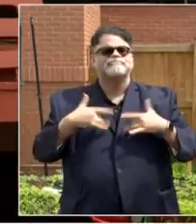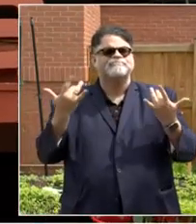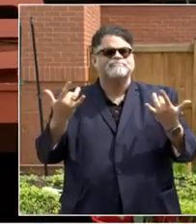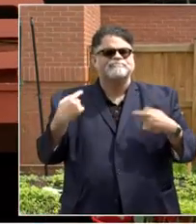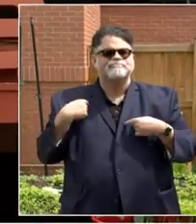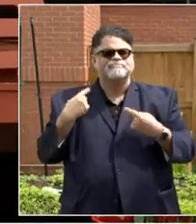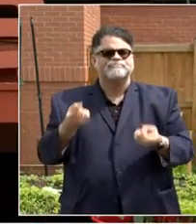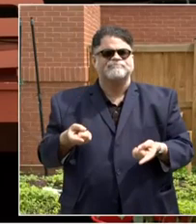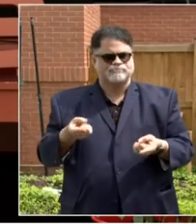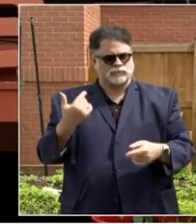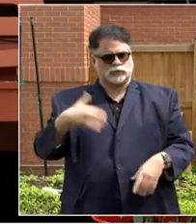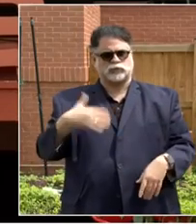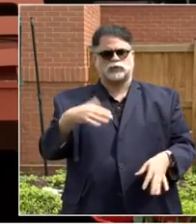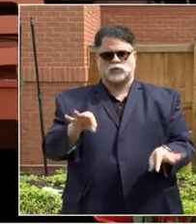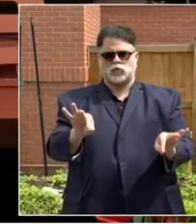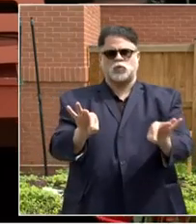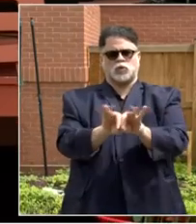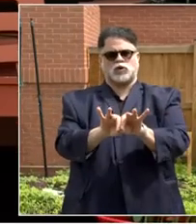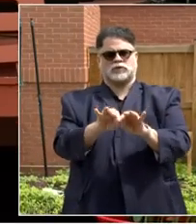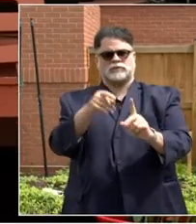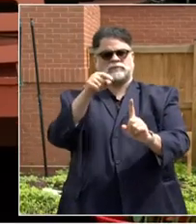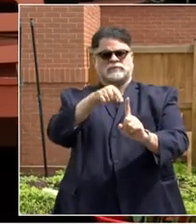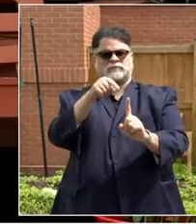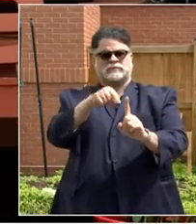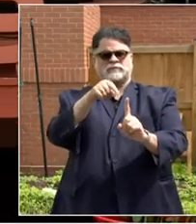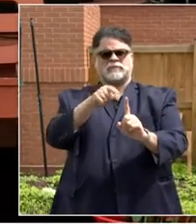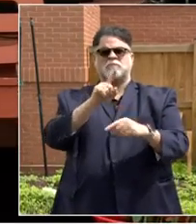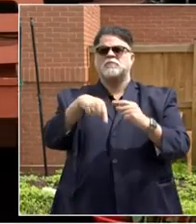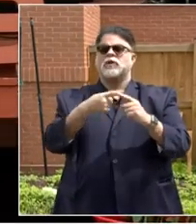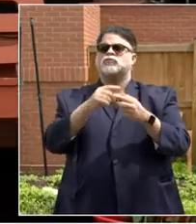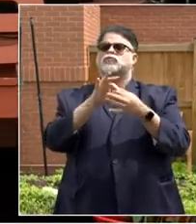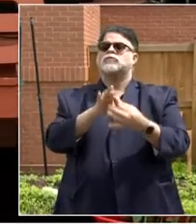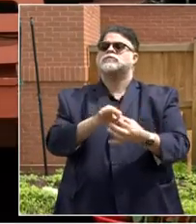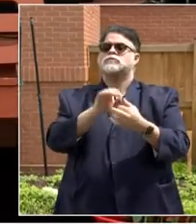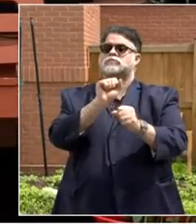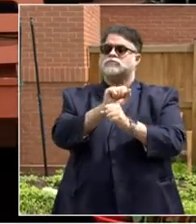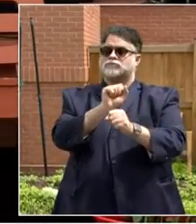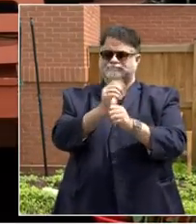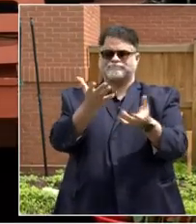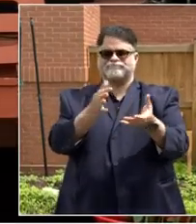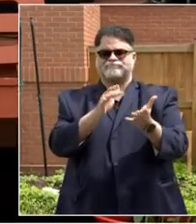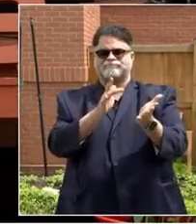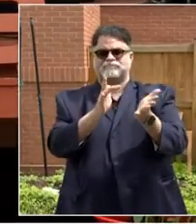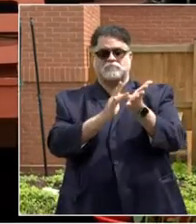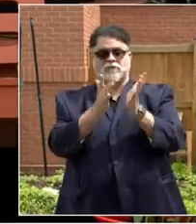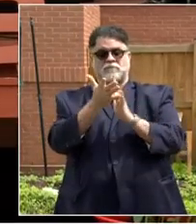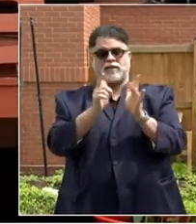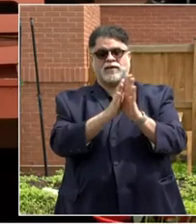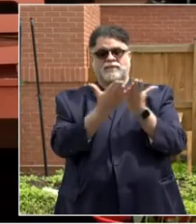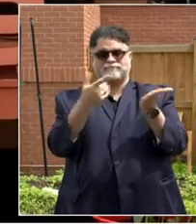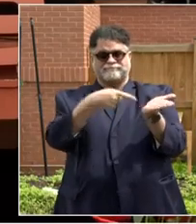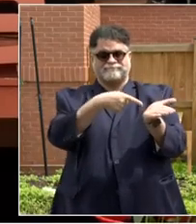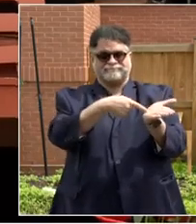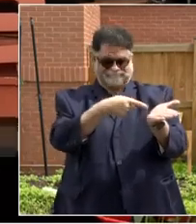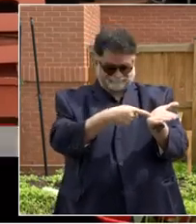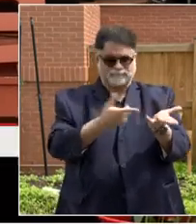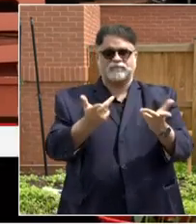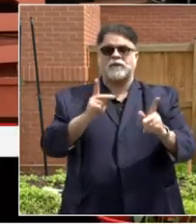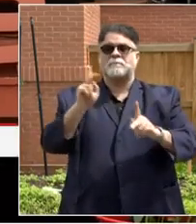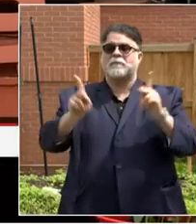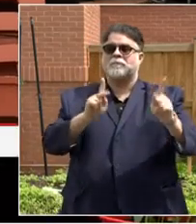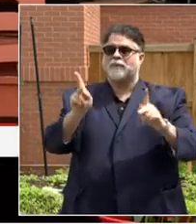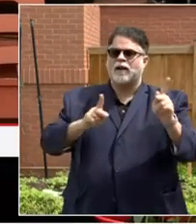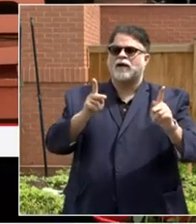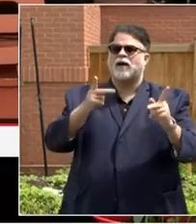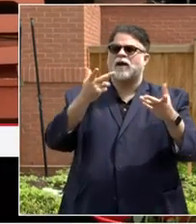work. I know in the Bible it talks about people who've been through things are the people who God used to come back and serve the